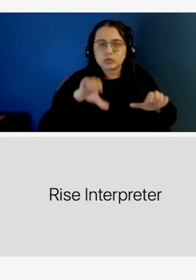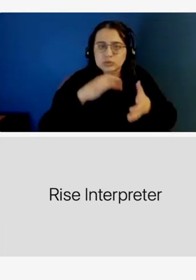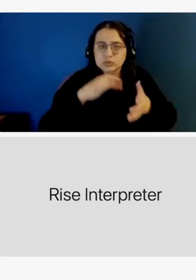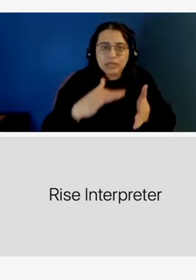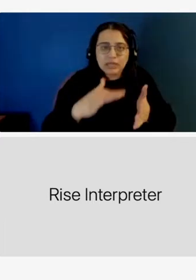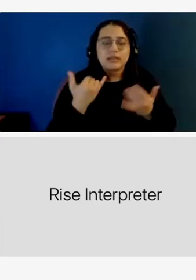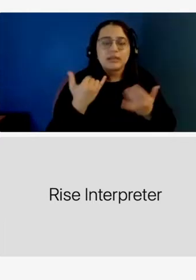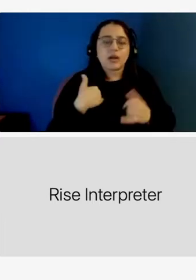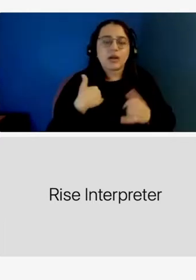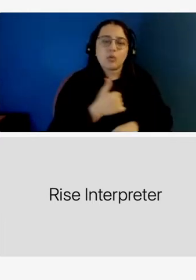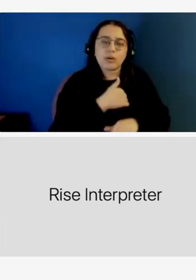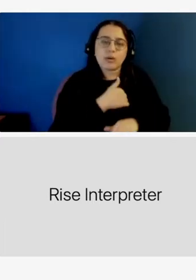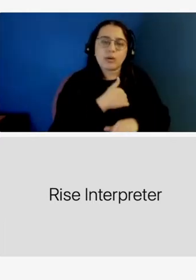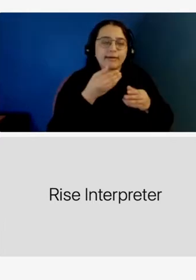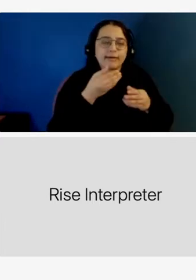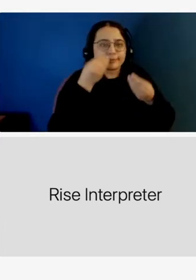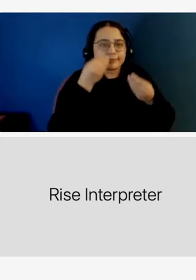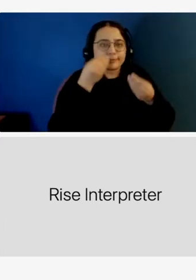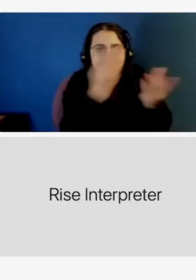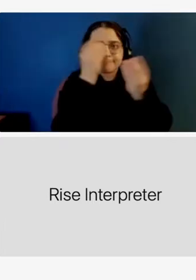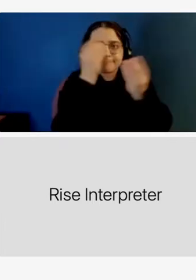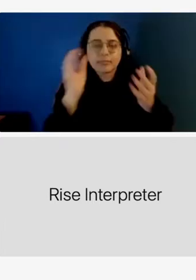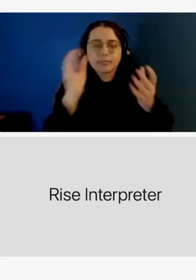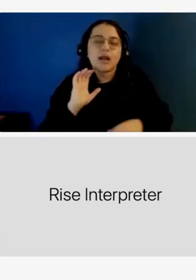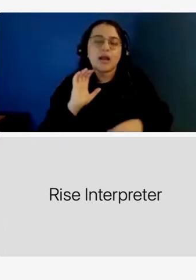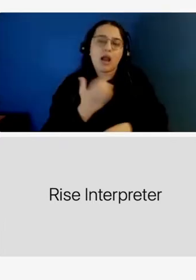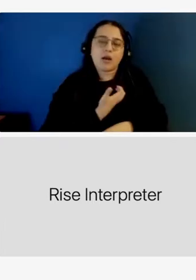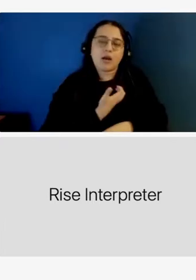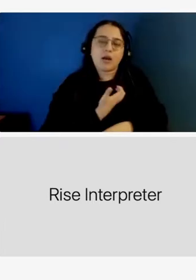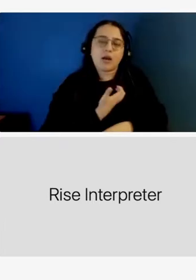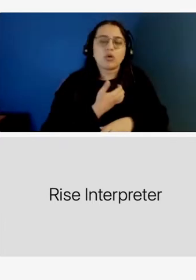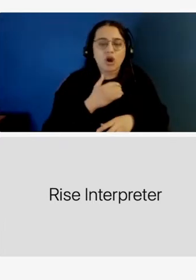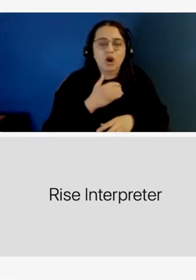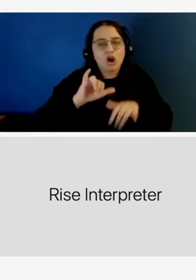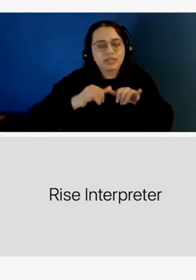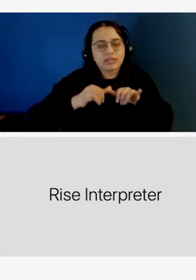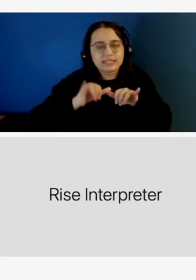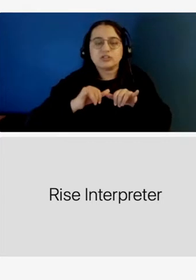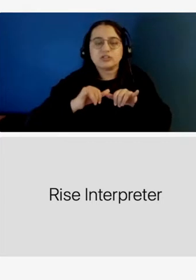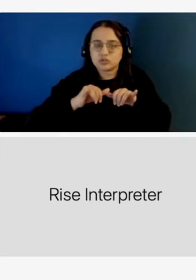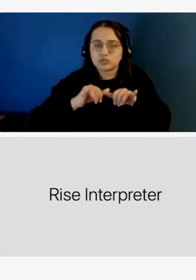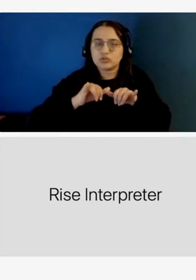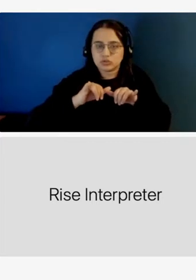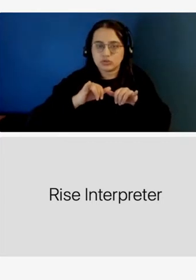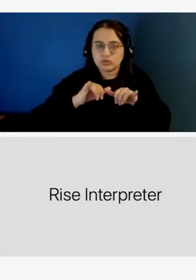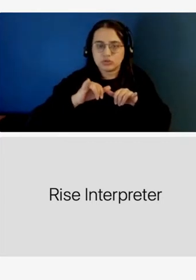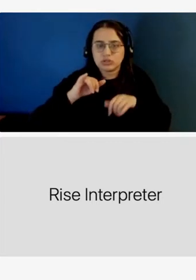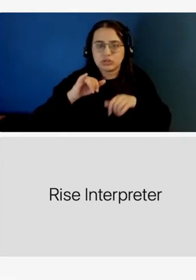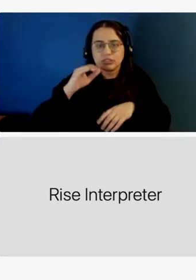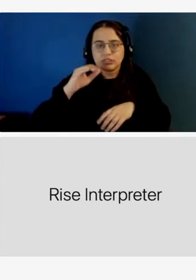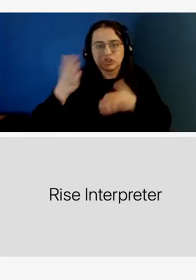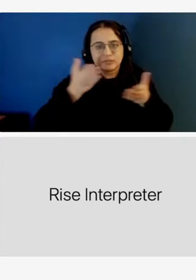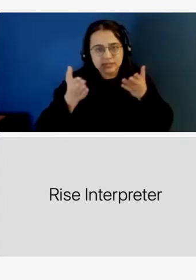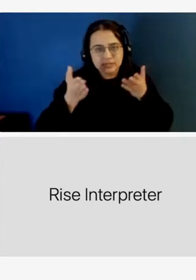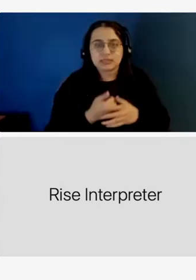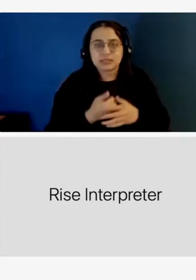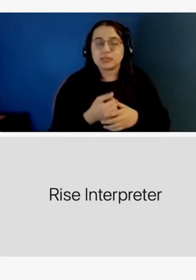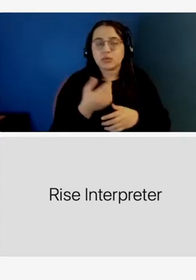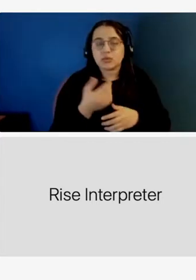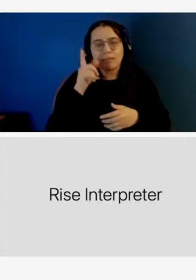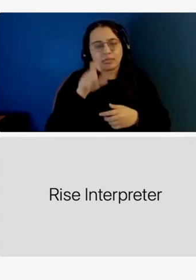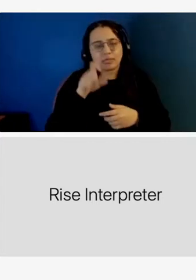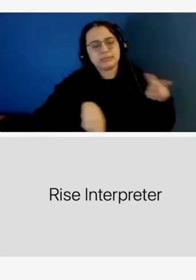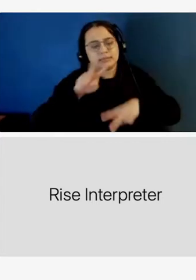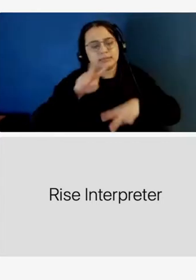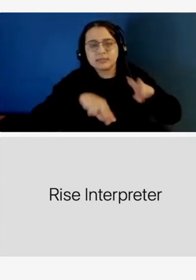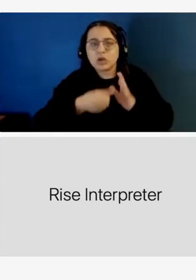engineering services, because the lighting design has to submitted to DSA for review and approval. So that's a little bit